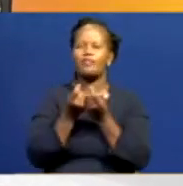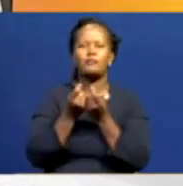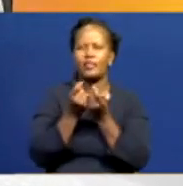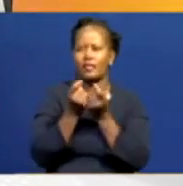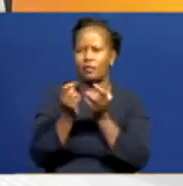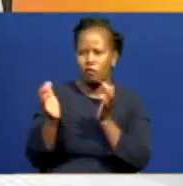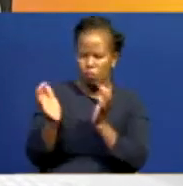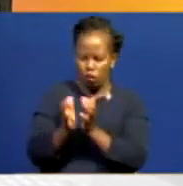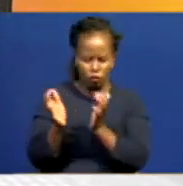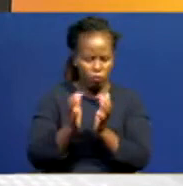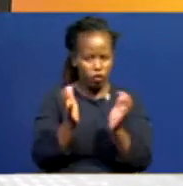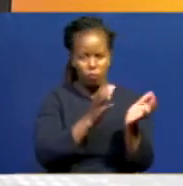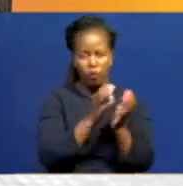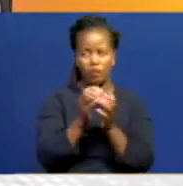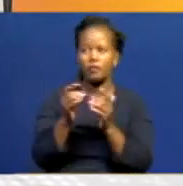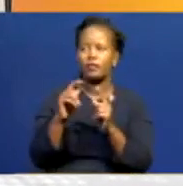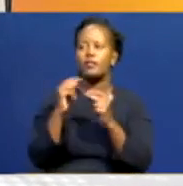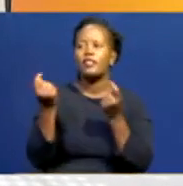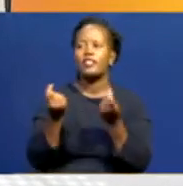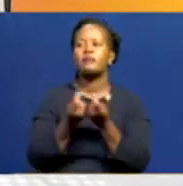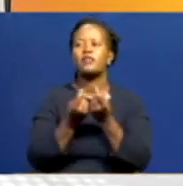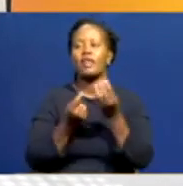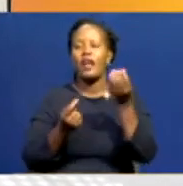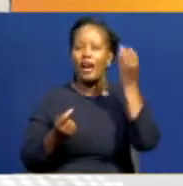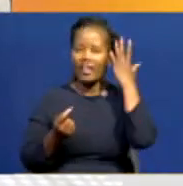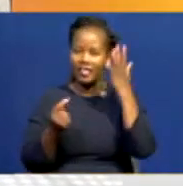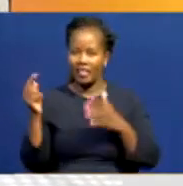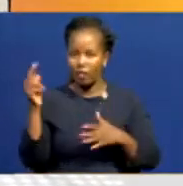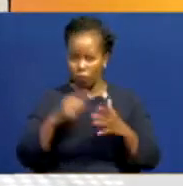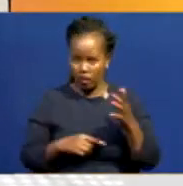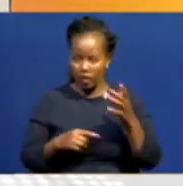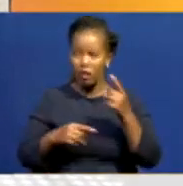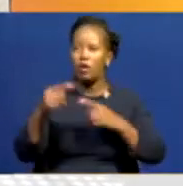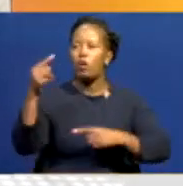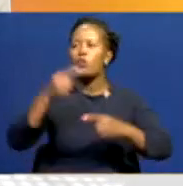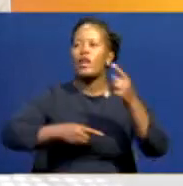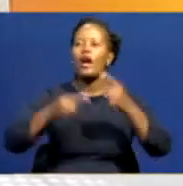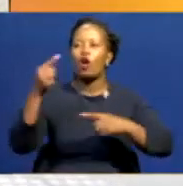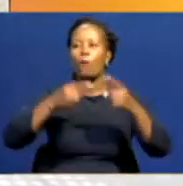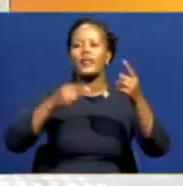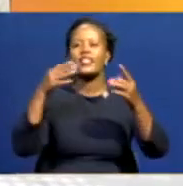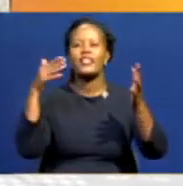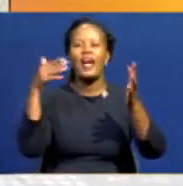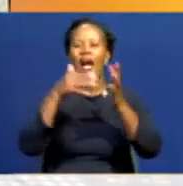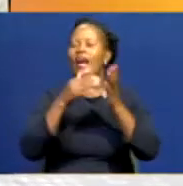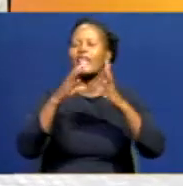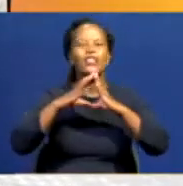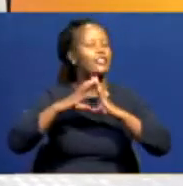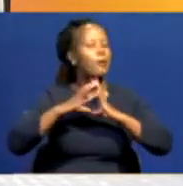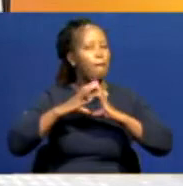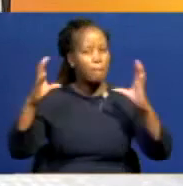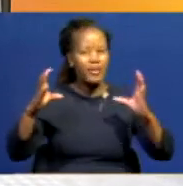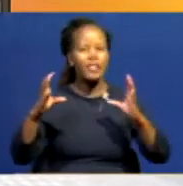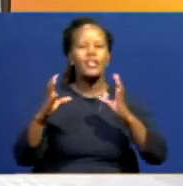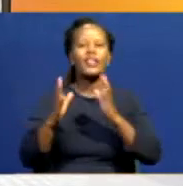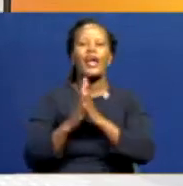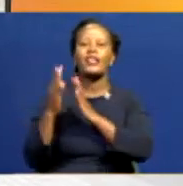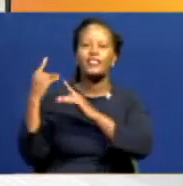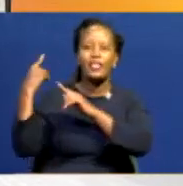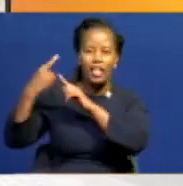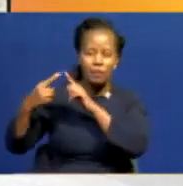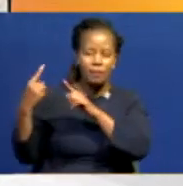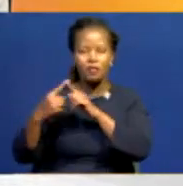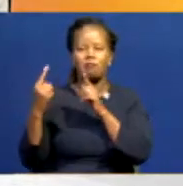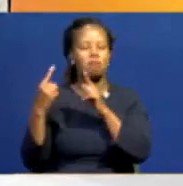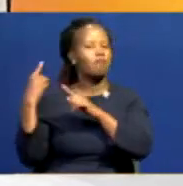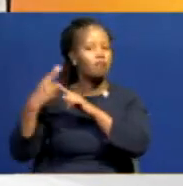teams, they do understand that we are competing against the experienced, the big, you know, the lions in these competitions. Mm-hmm.